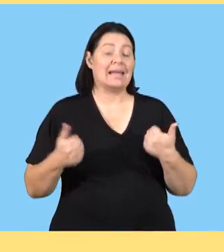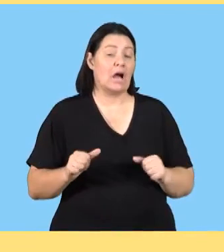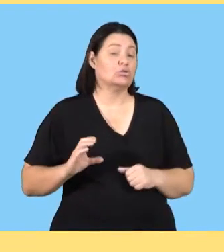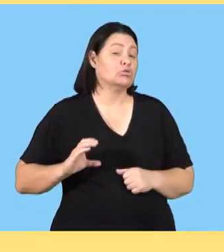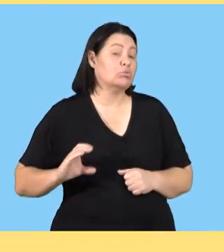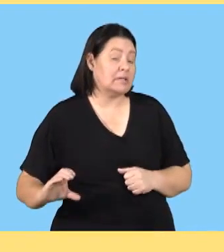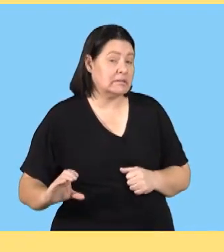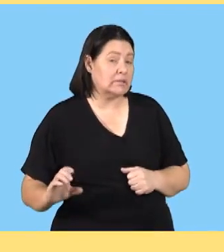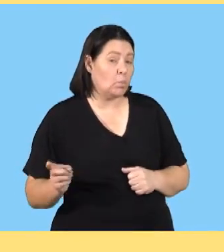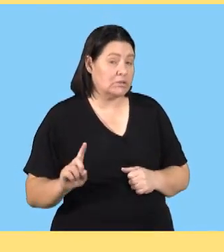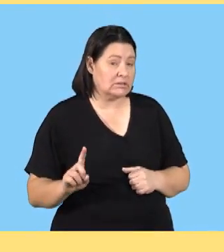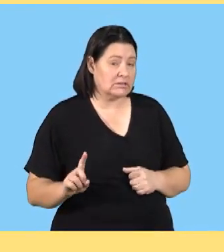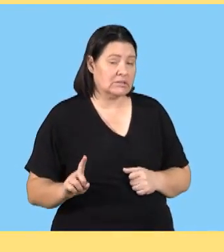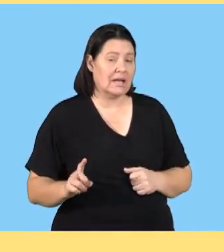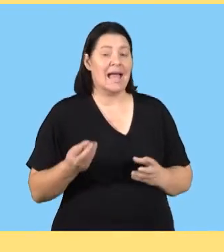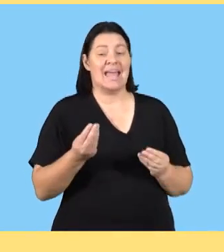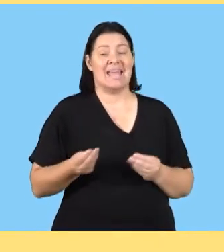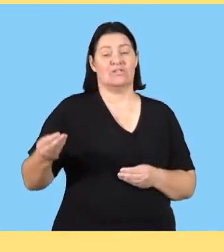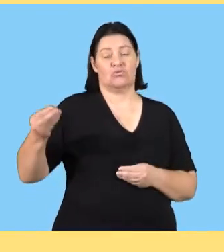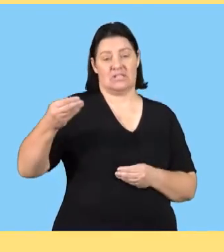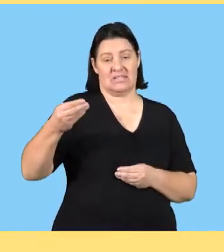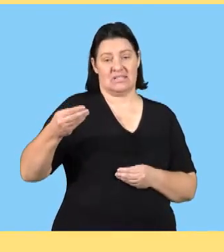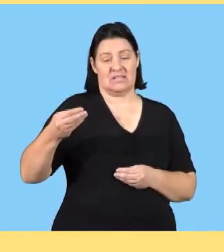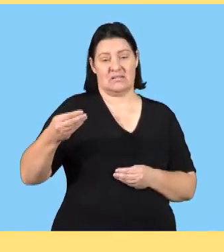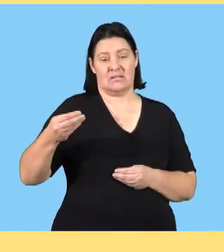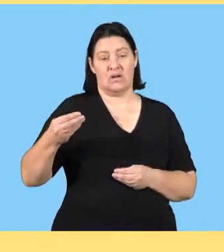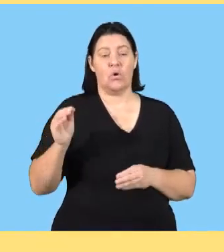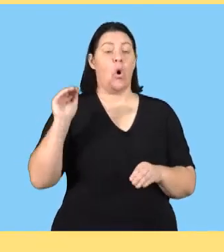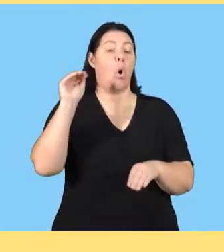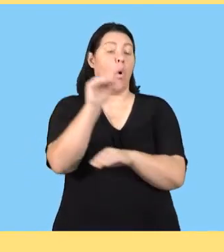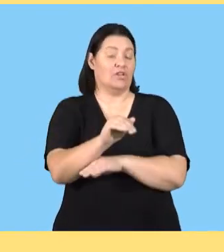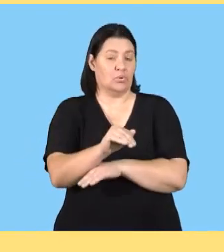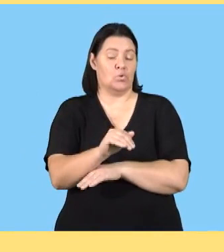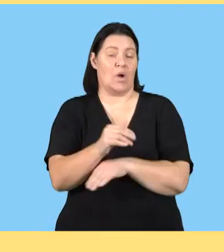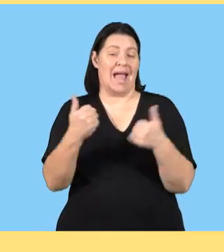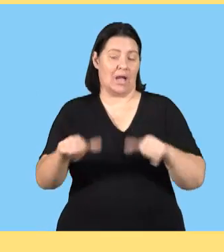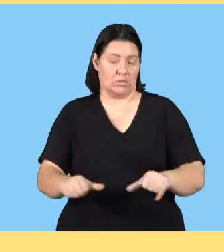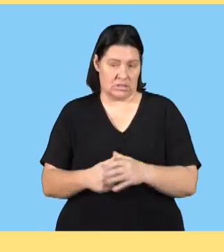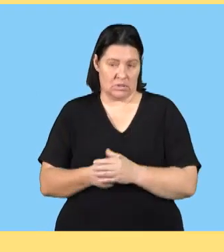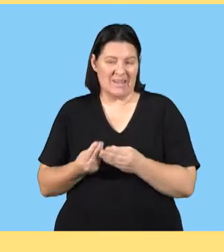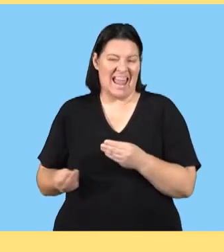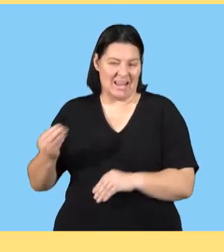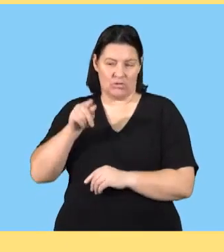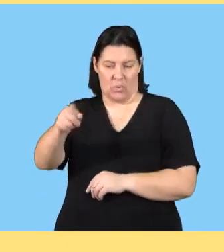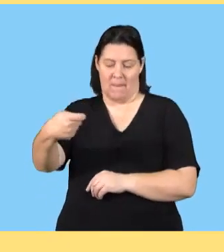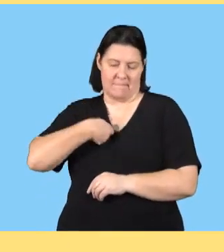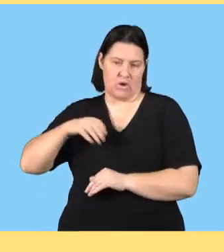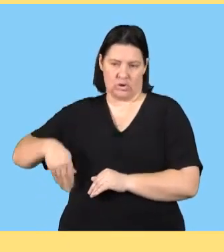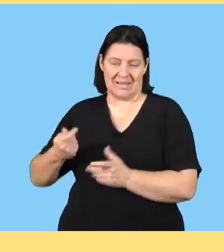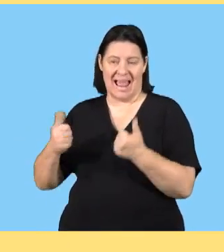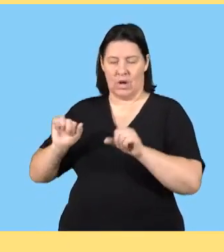to be credited, in this case then, is interest on overdue account. Interest